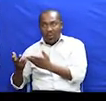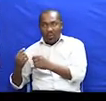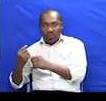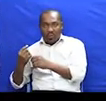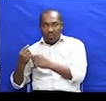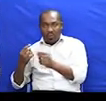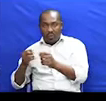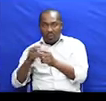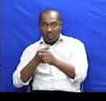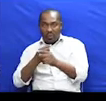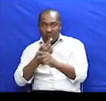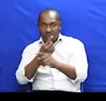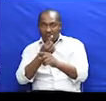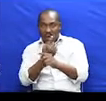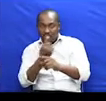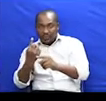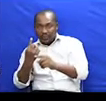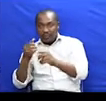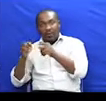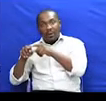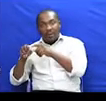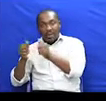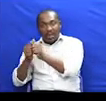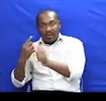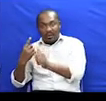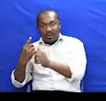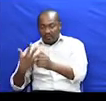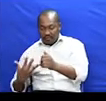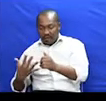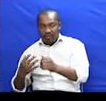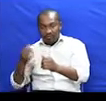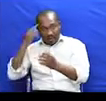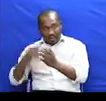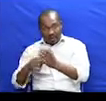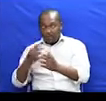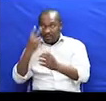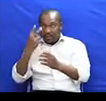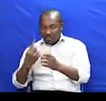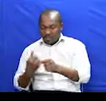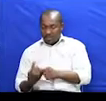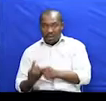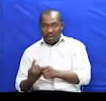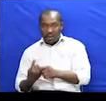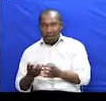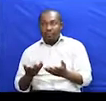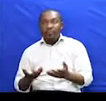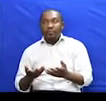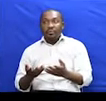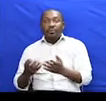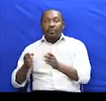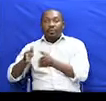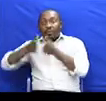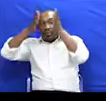Ball 1, put here, it is 11, so it is 5. We remain with 2, also this is 1. So, and